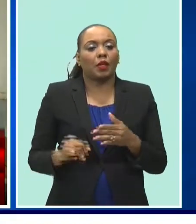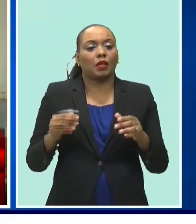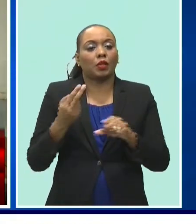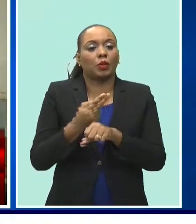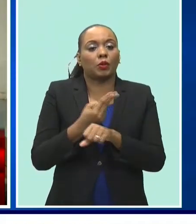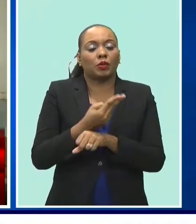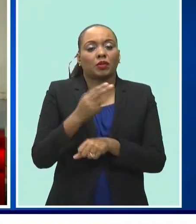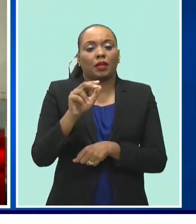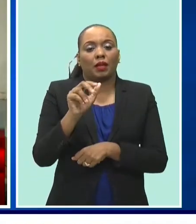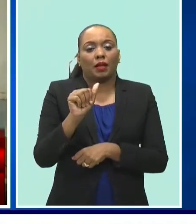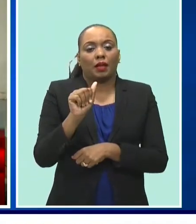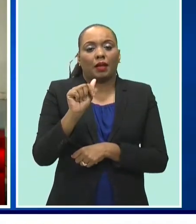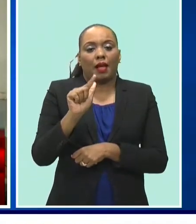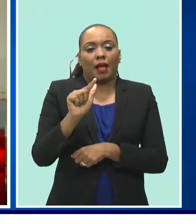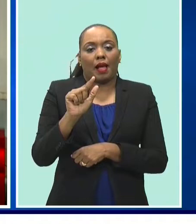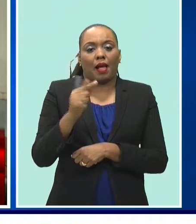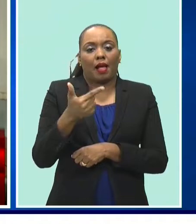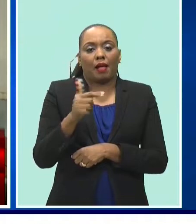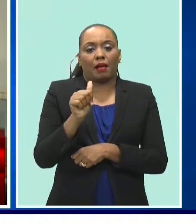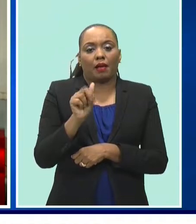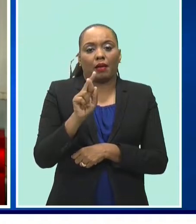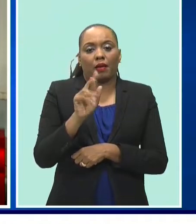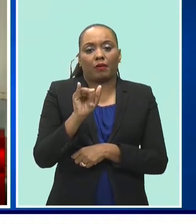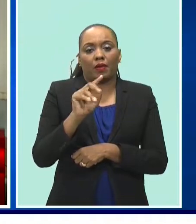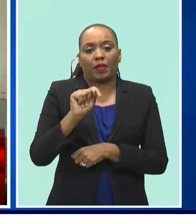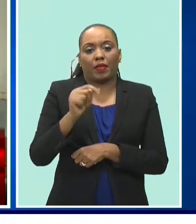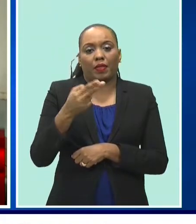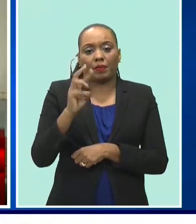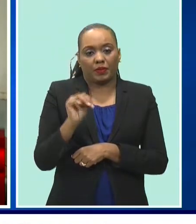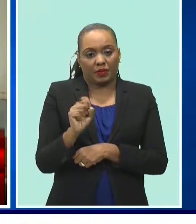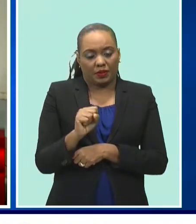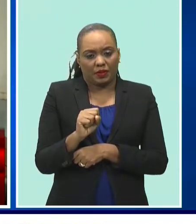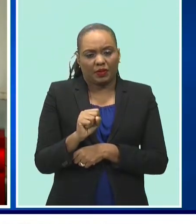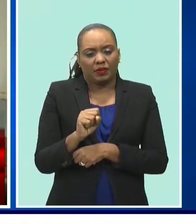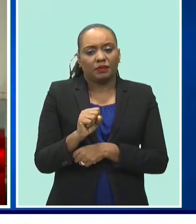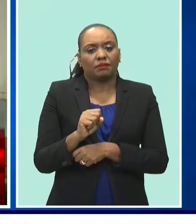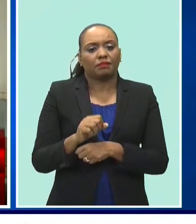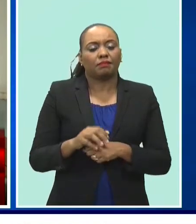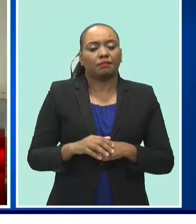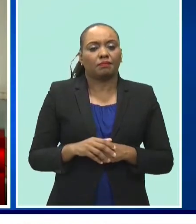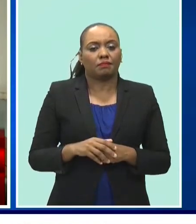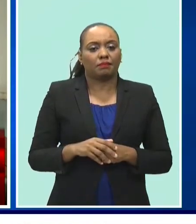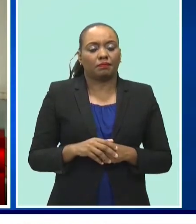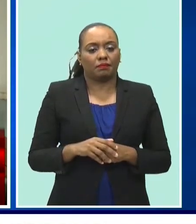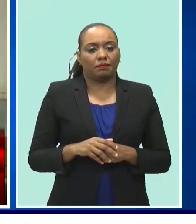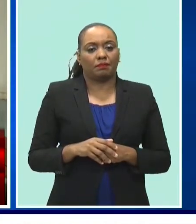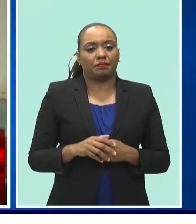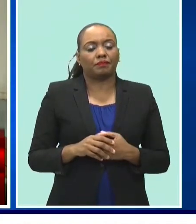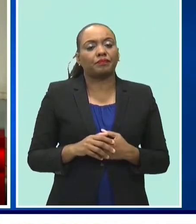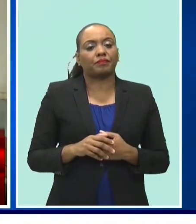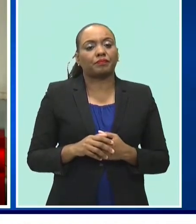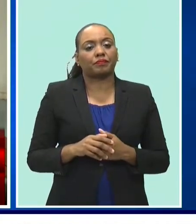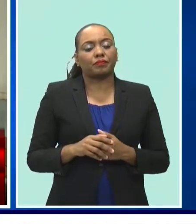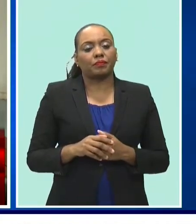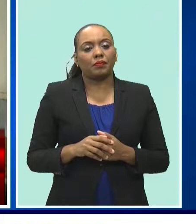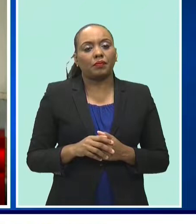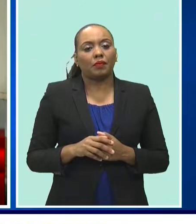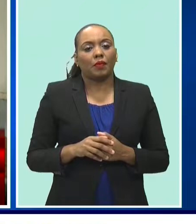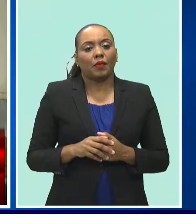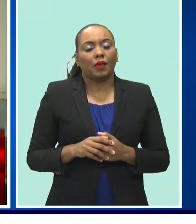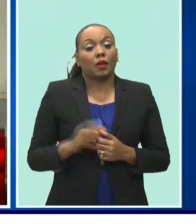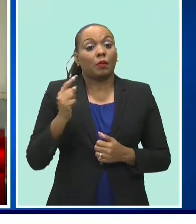algorithm. Poetry can be created by algorithm. And one of the things that is coming out in the